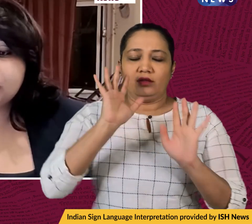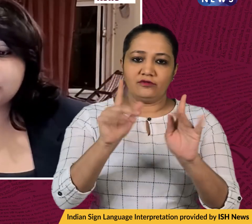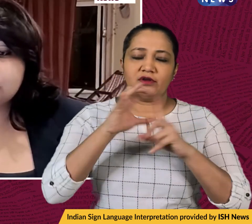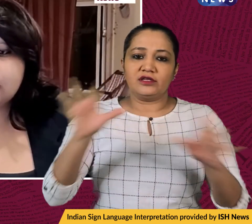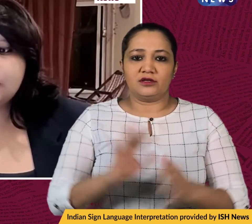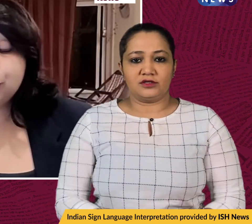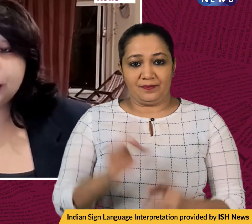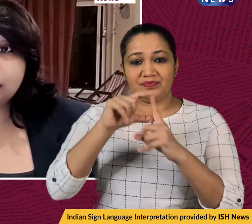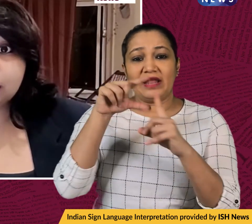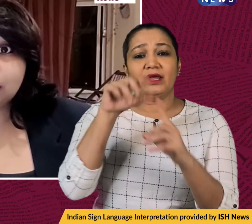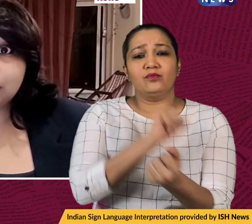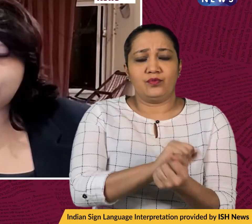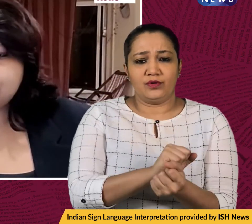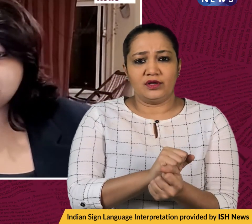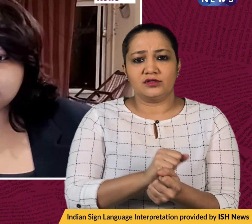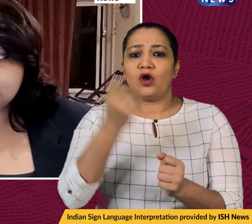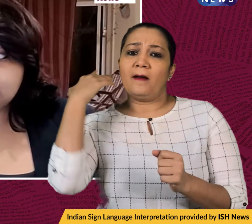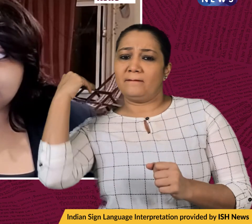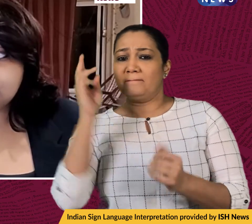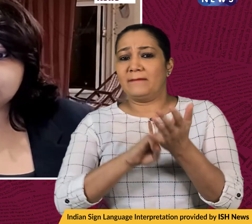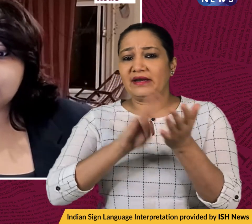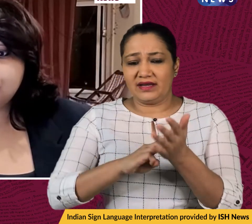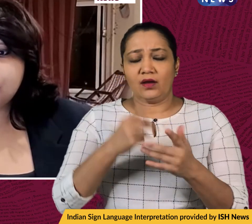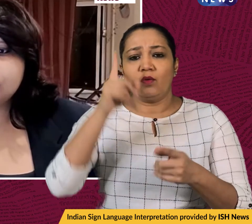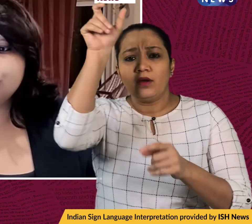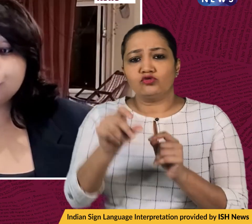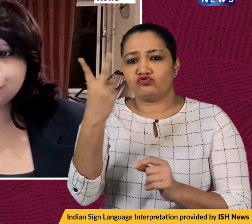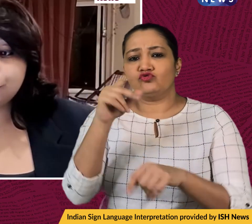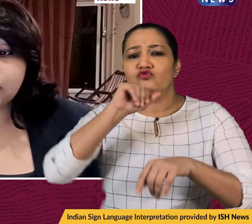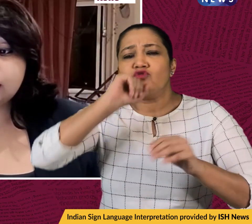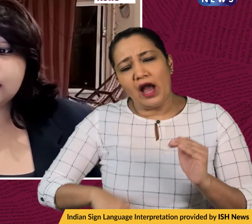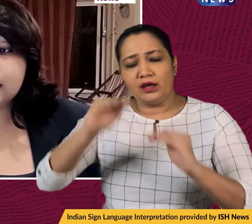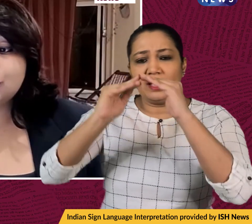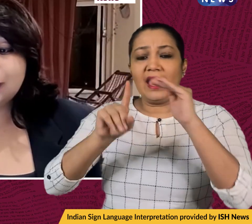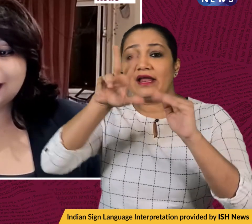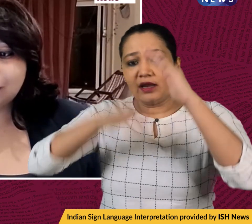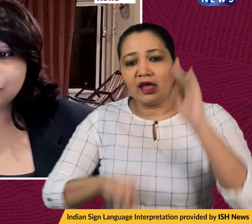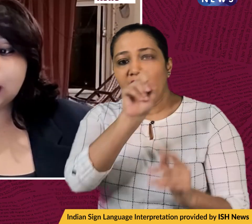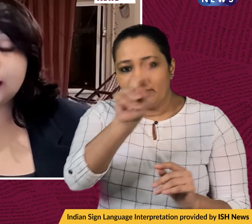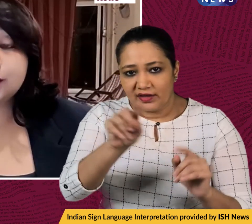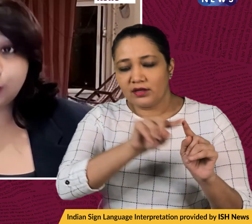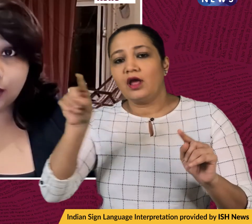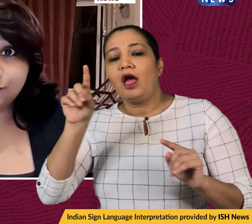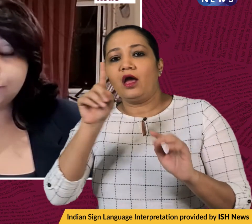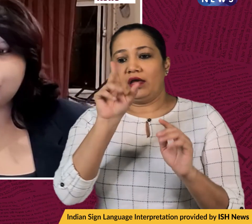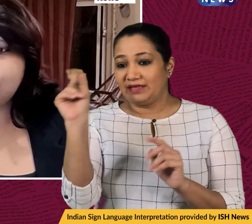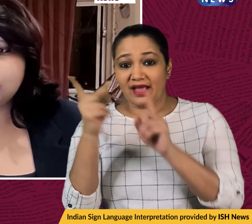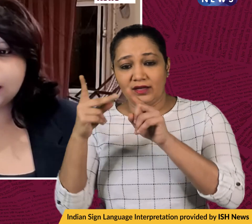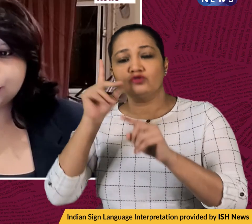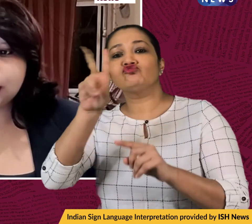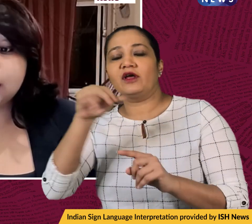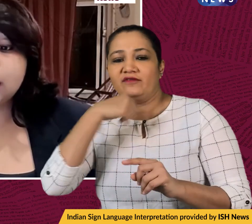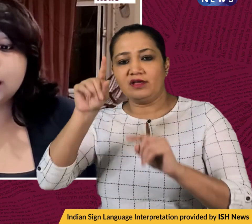so. Delhi police on Monday has apprehended 2 juveniles aged 11 and 12